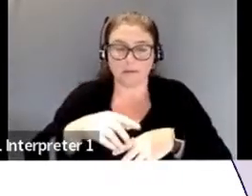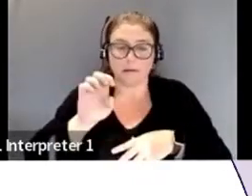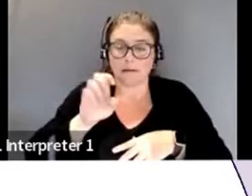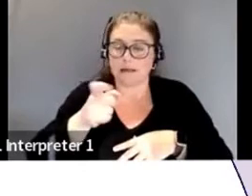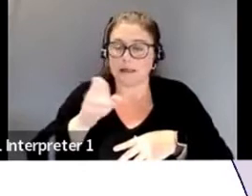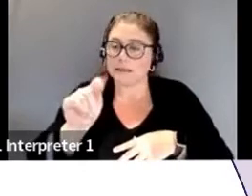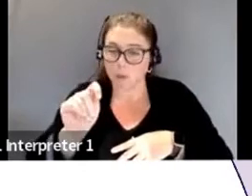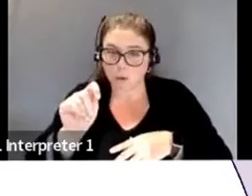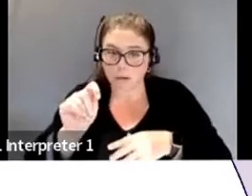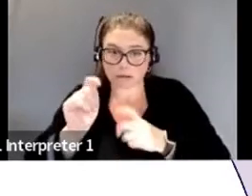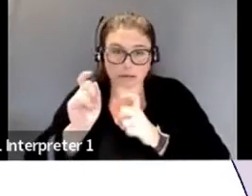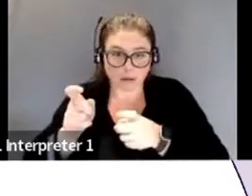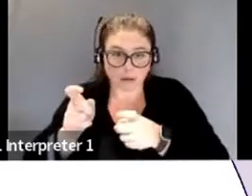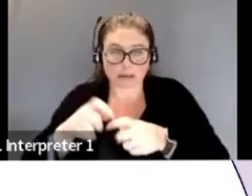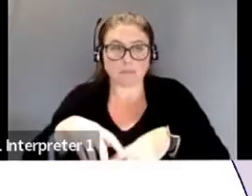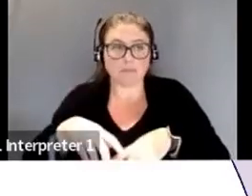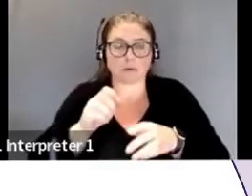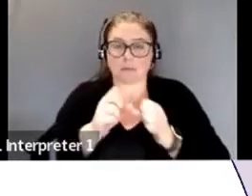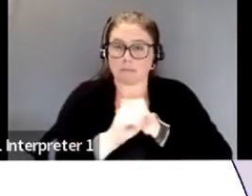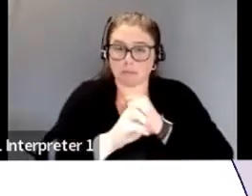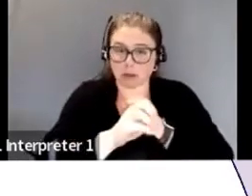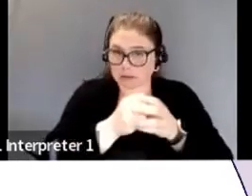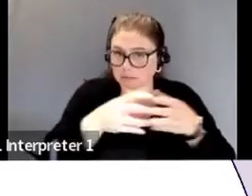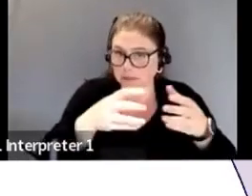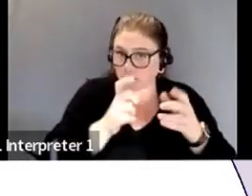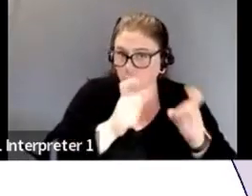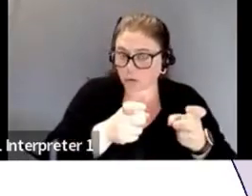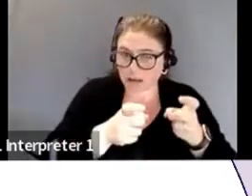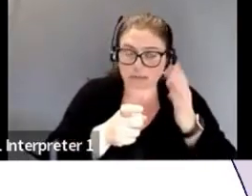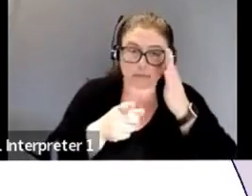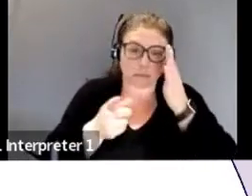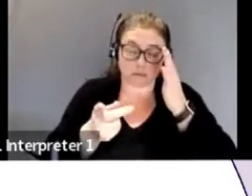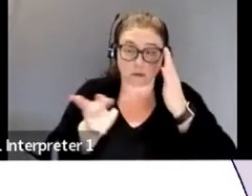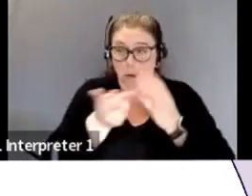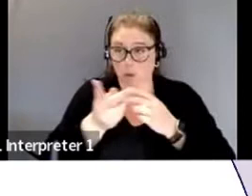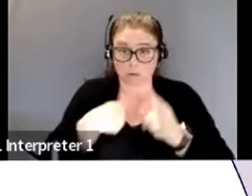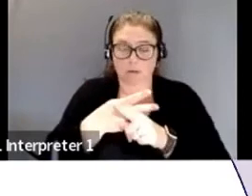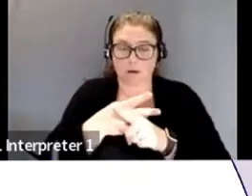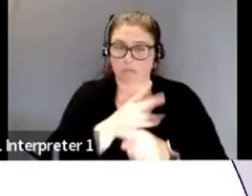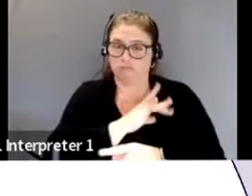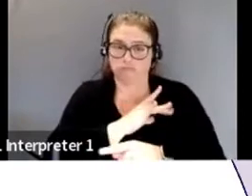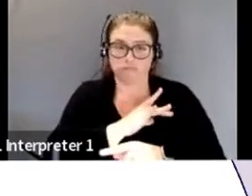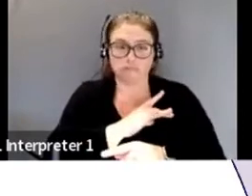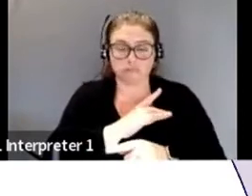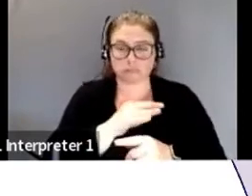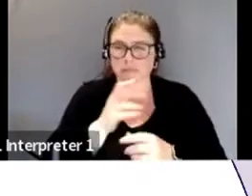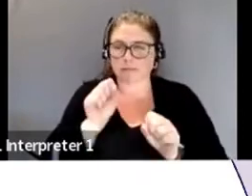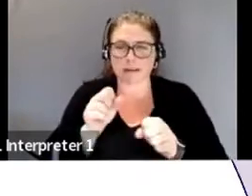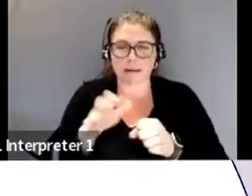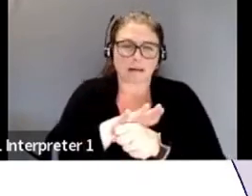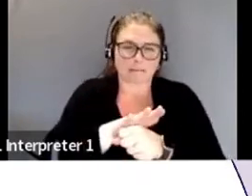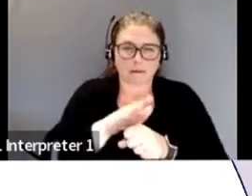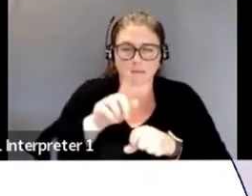expansion grants as they're also known, are a great way because they cover a variety of costs that you need to break into a market. One particular grant